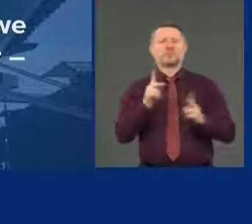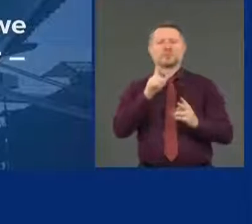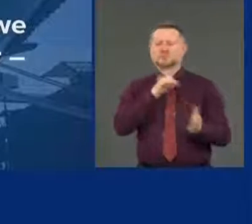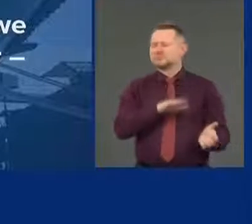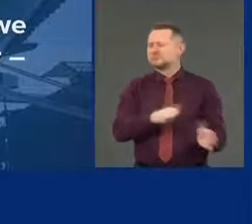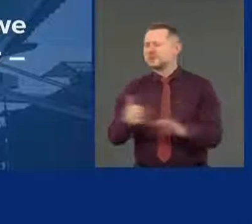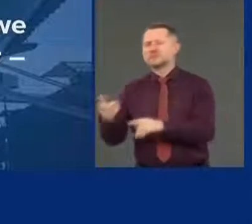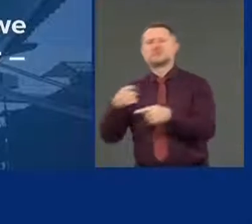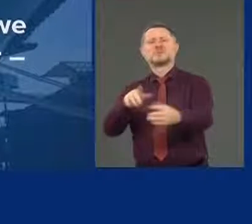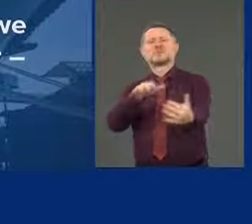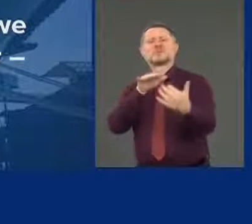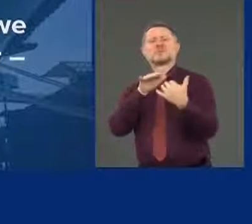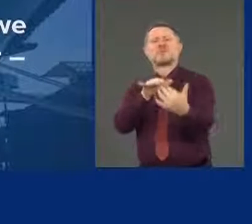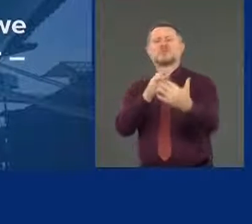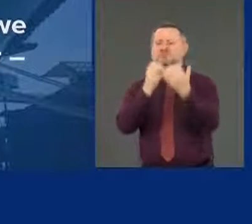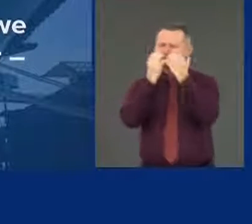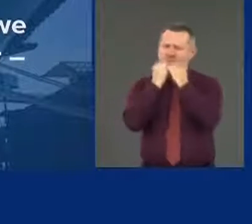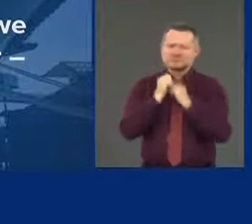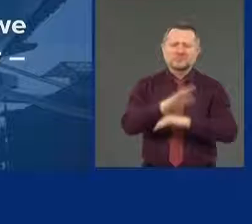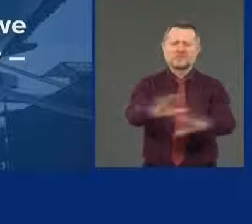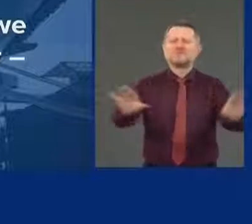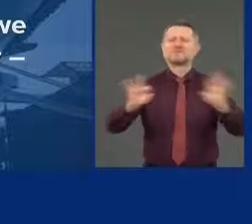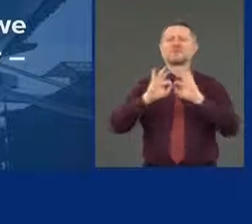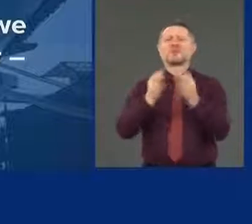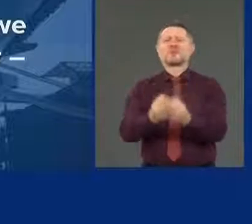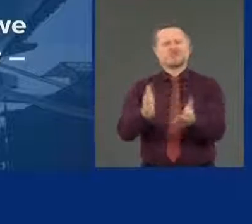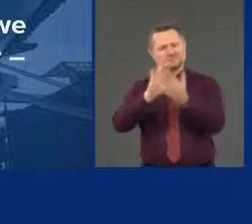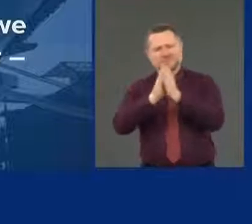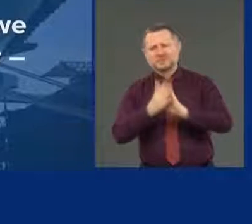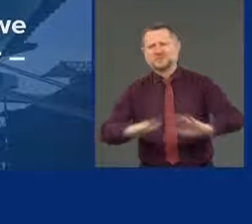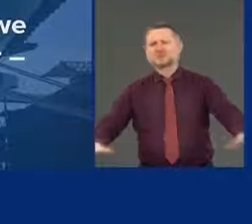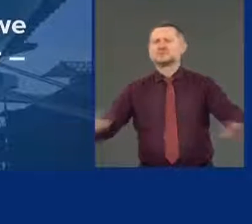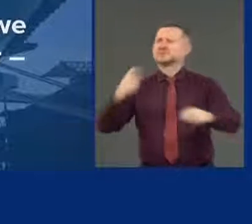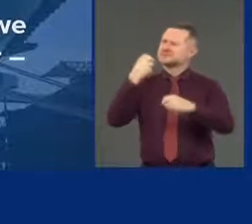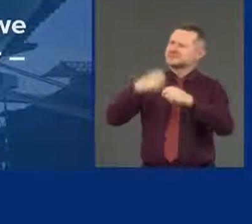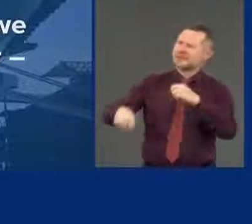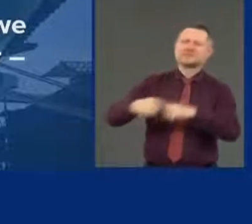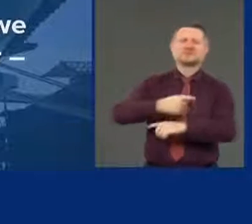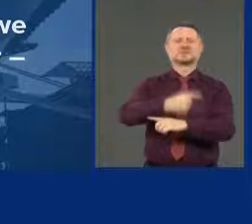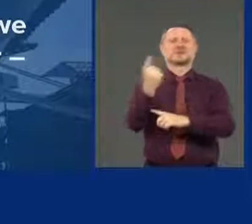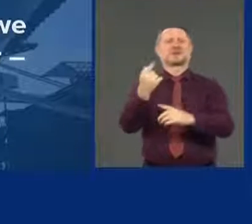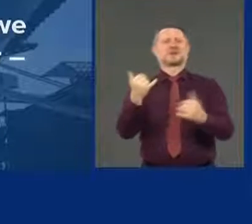their families peace on this difficult day.